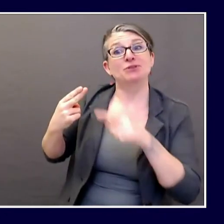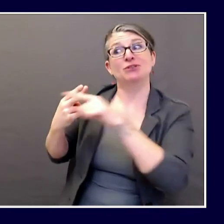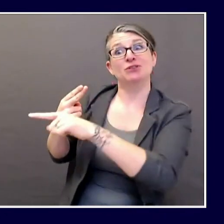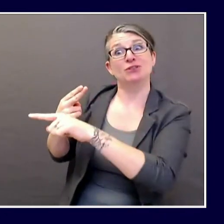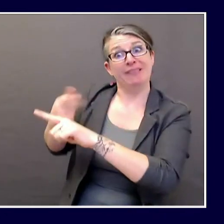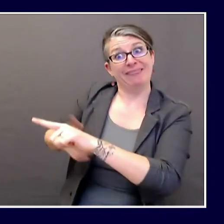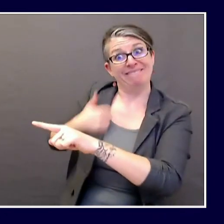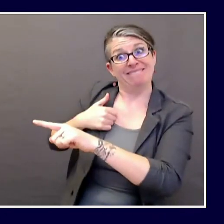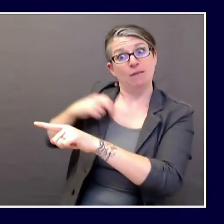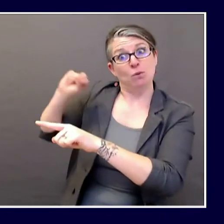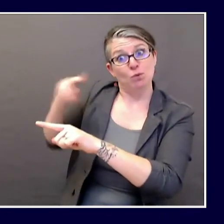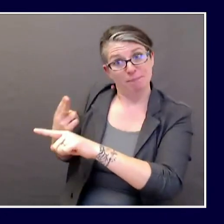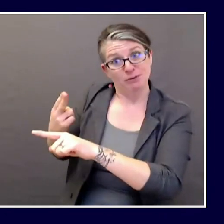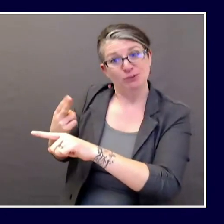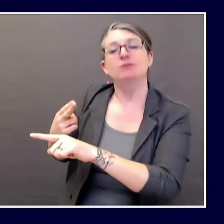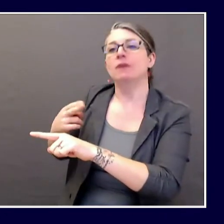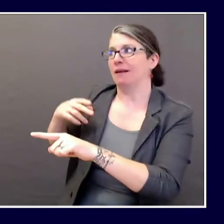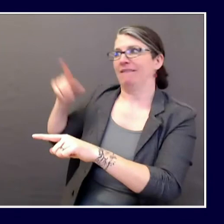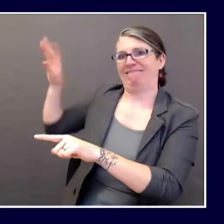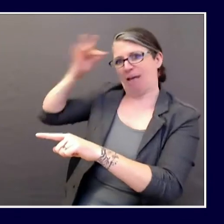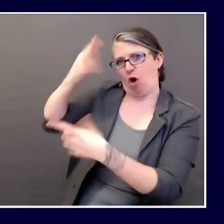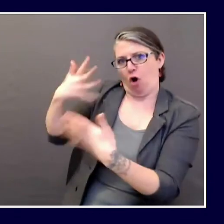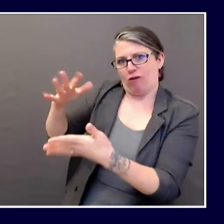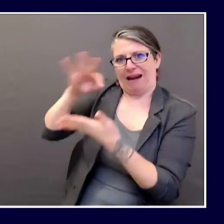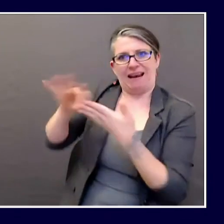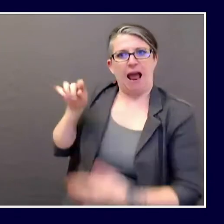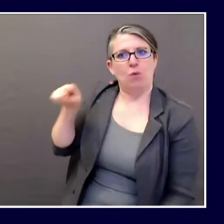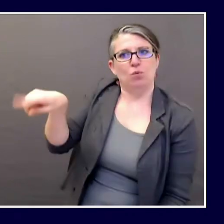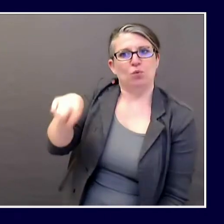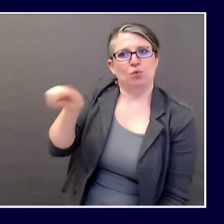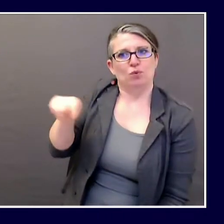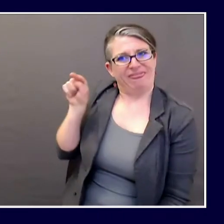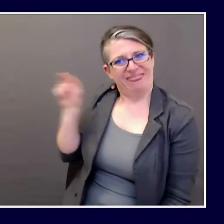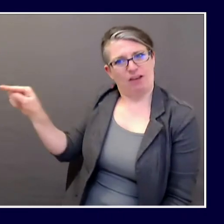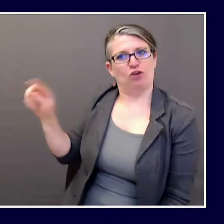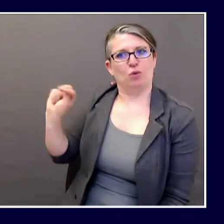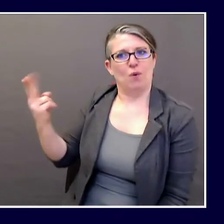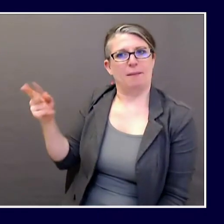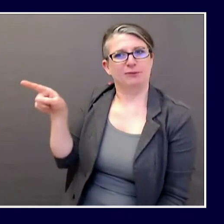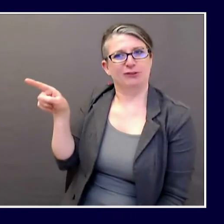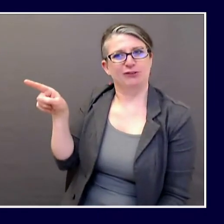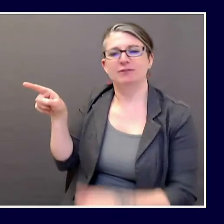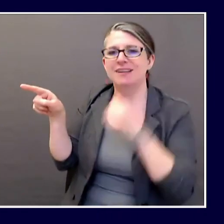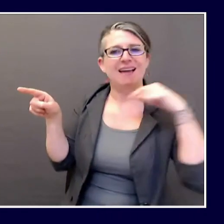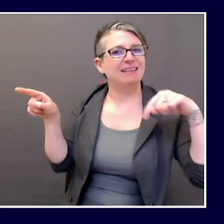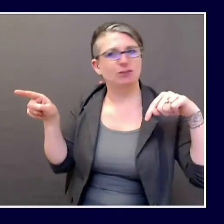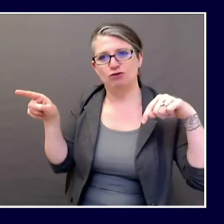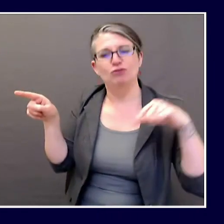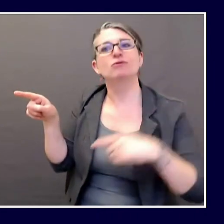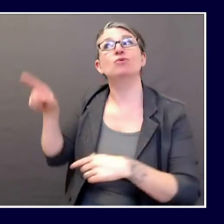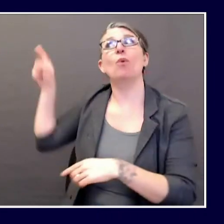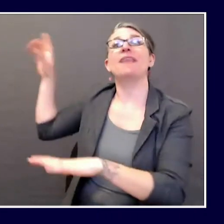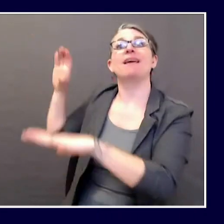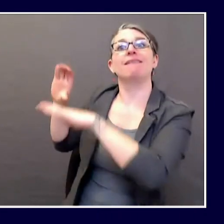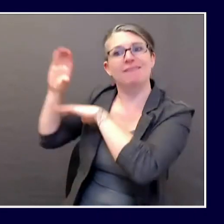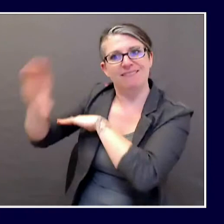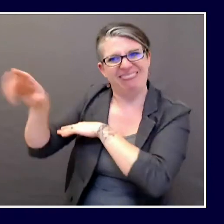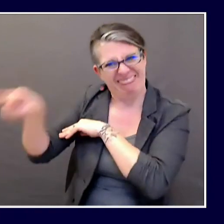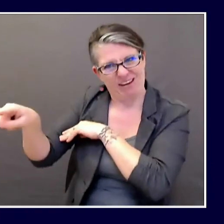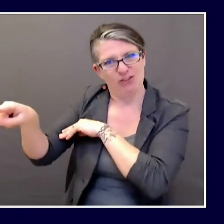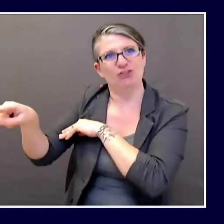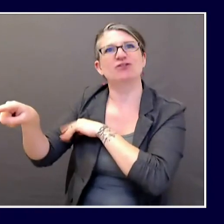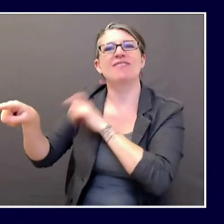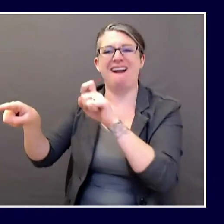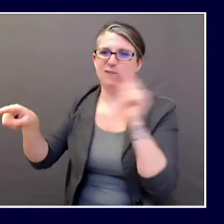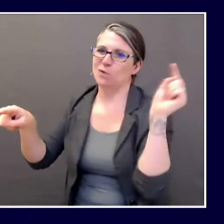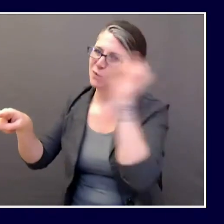now, we're not changing the policy as it relates to who is eligible for a vaccine. In terms of the number there, Patty, I don't have that at my